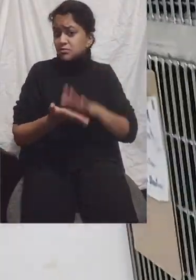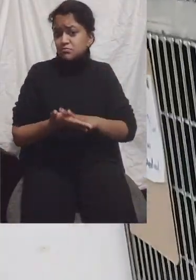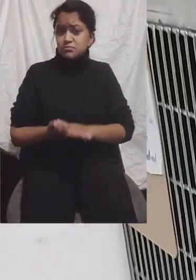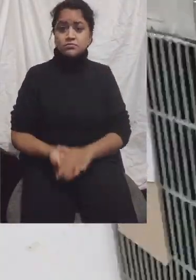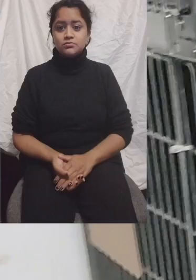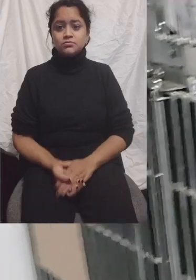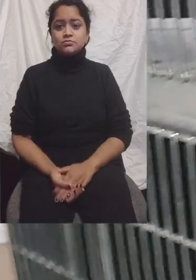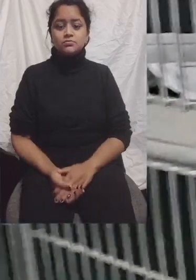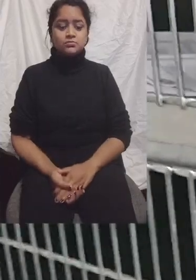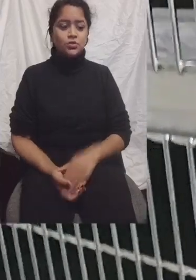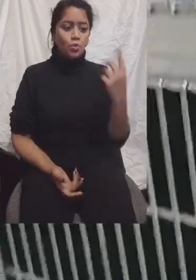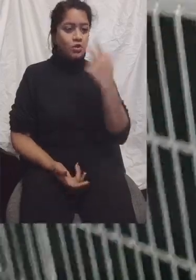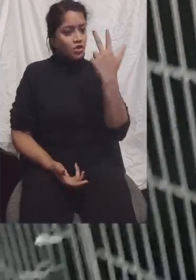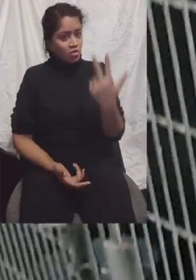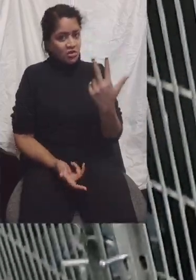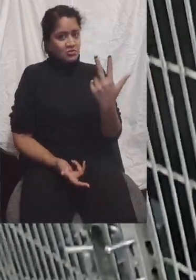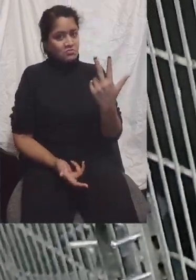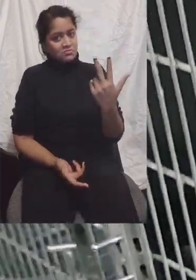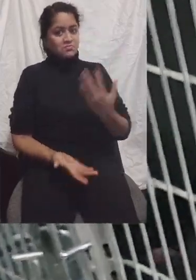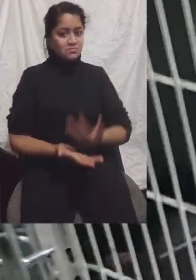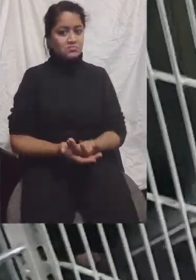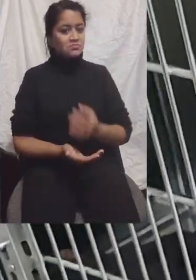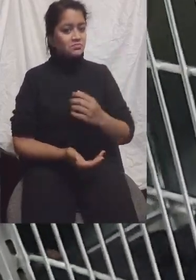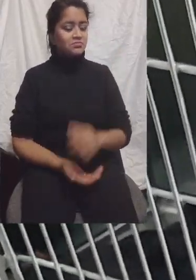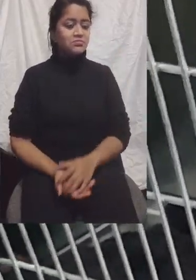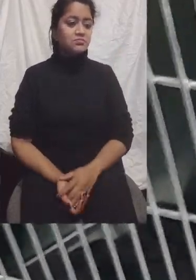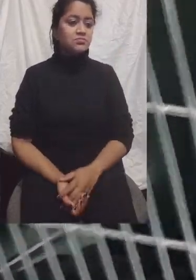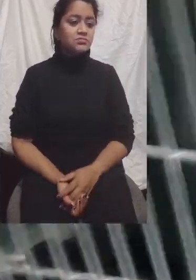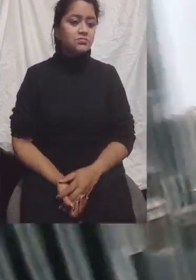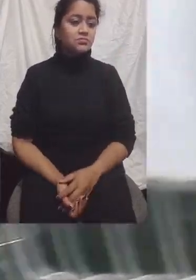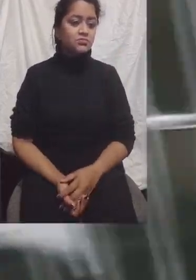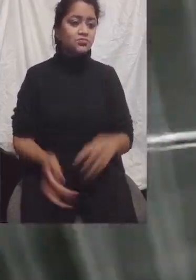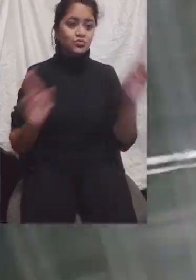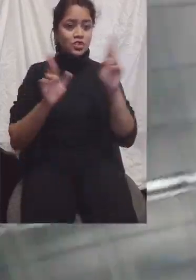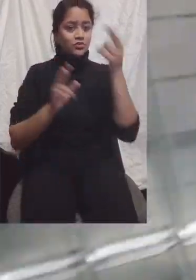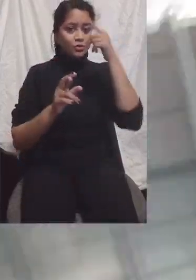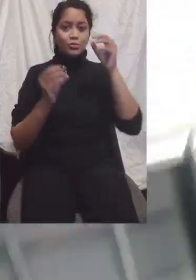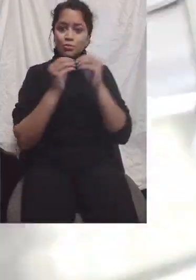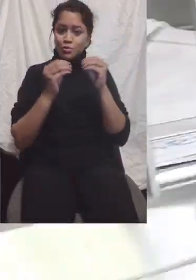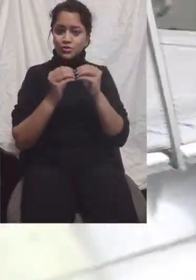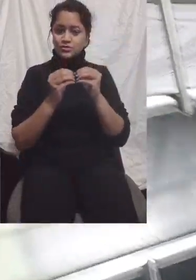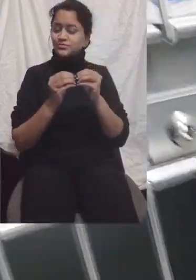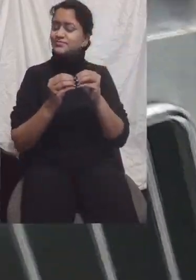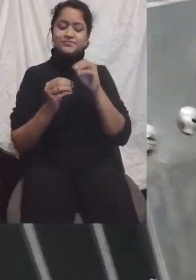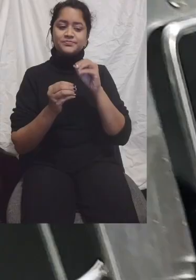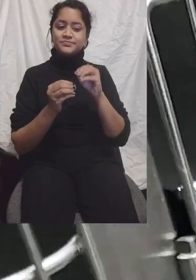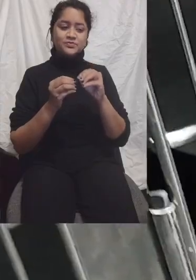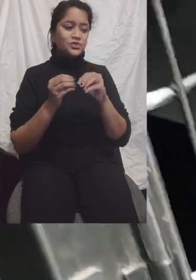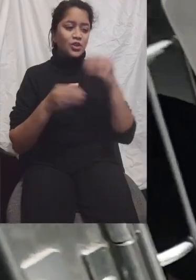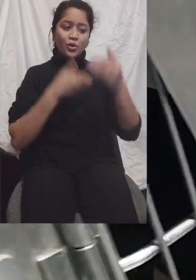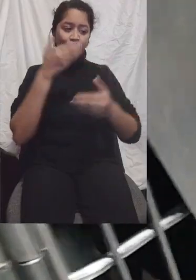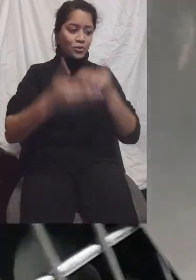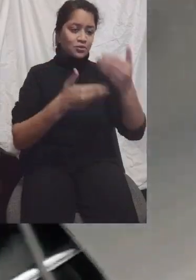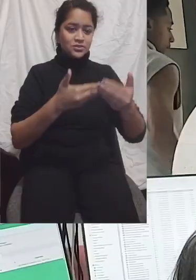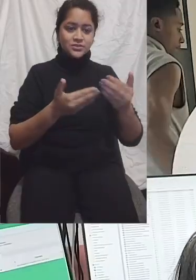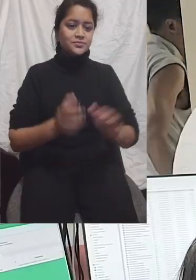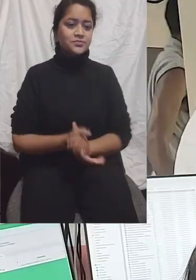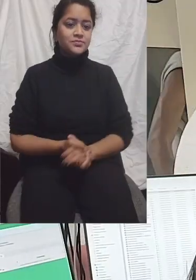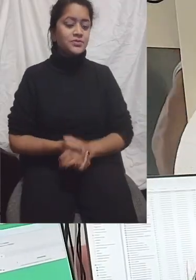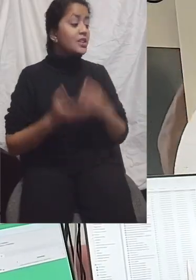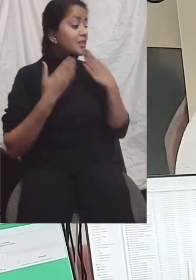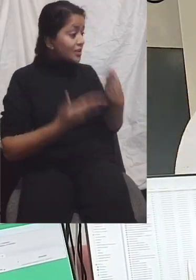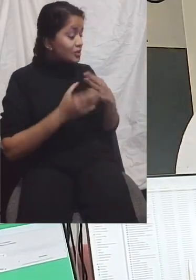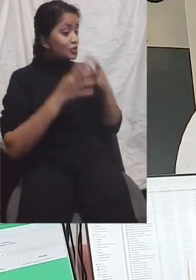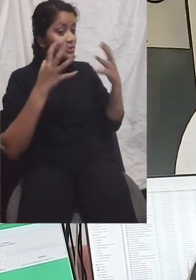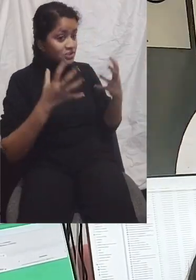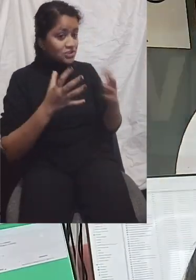Yeah. There's only 3 in here, so that's good. But we're ready for more. So it never ends. Thank you